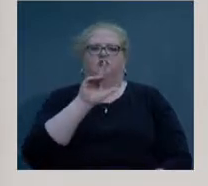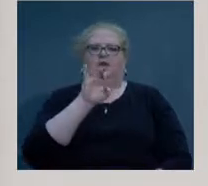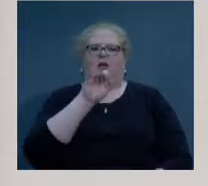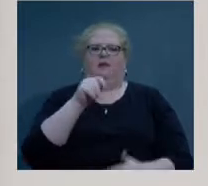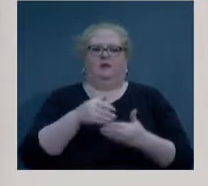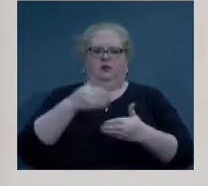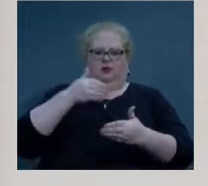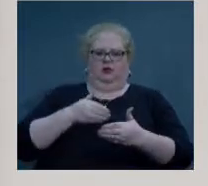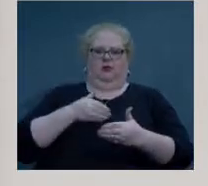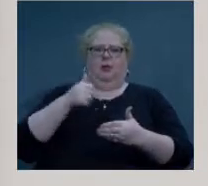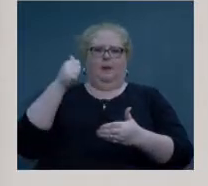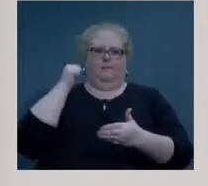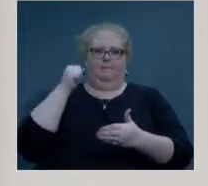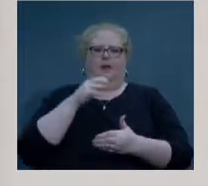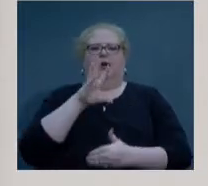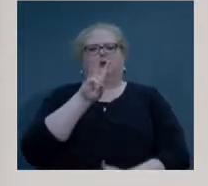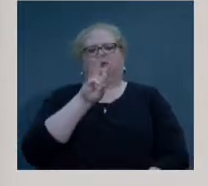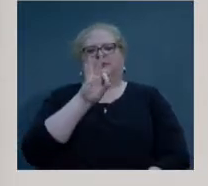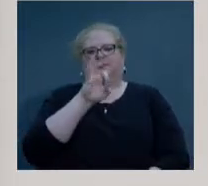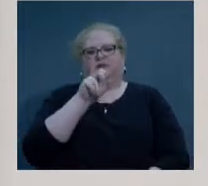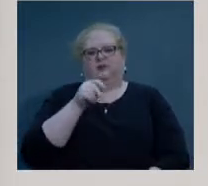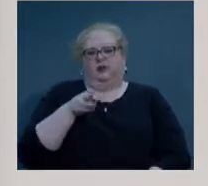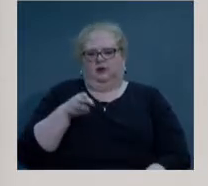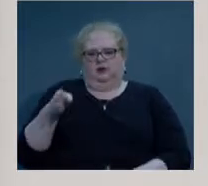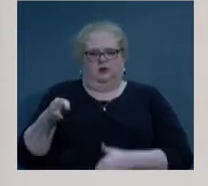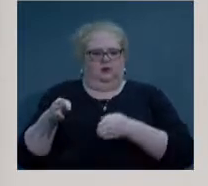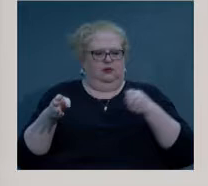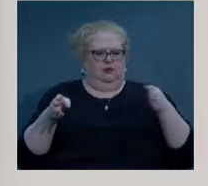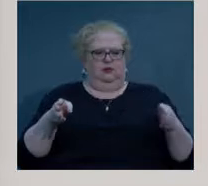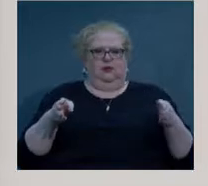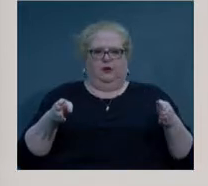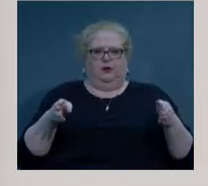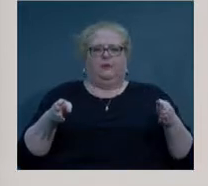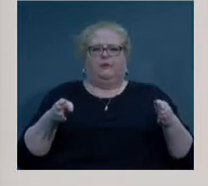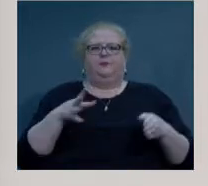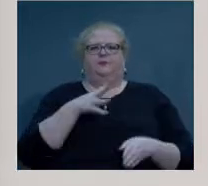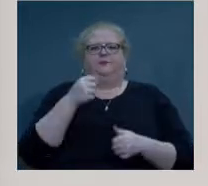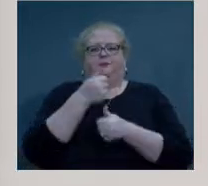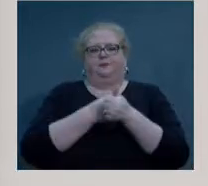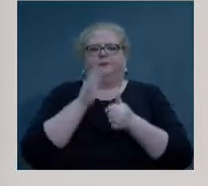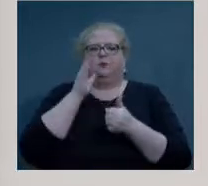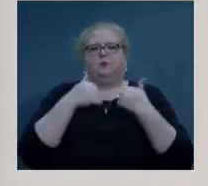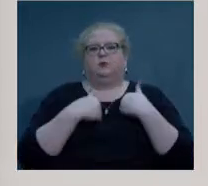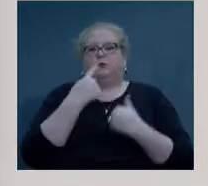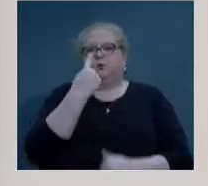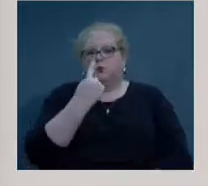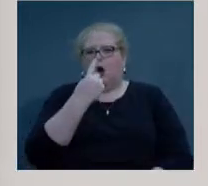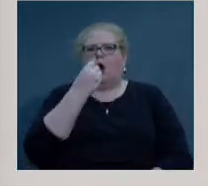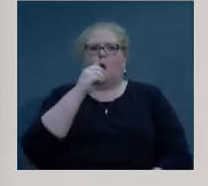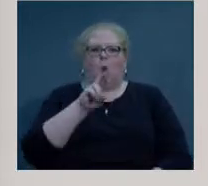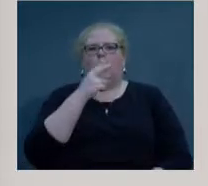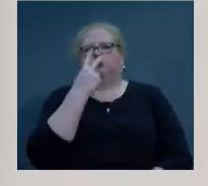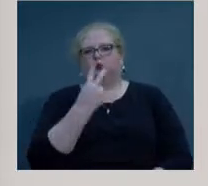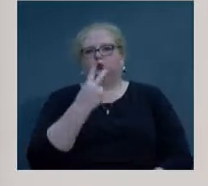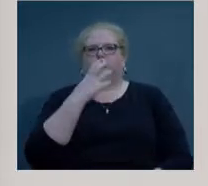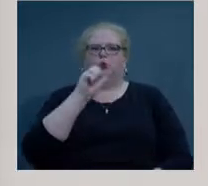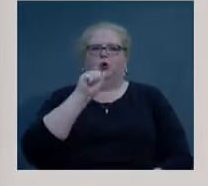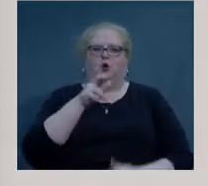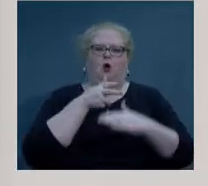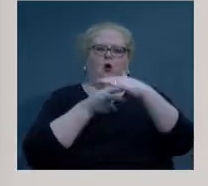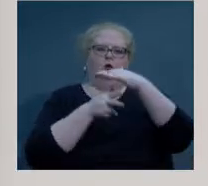and 6 feet on the side. Each unit would have a 1 or a 2-car garage and would be